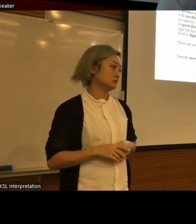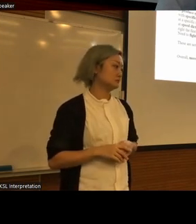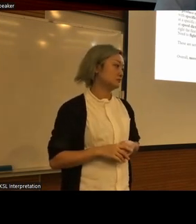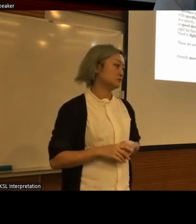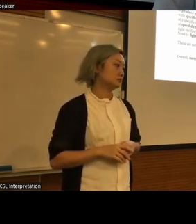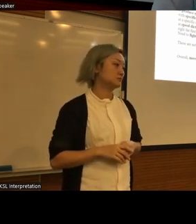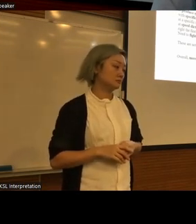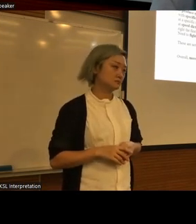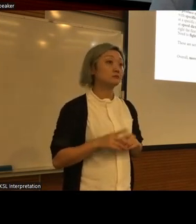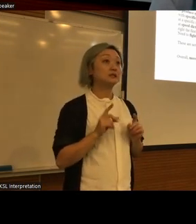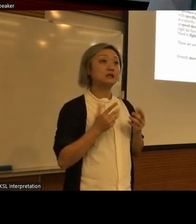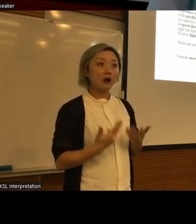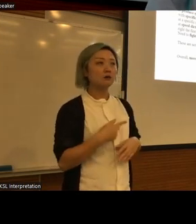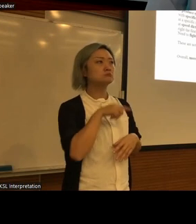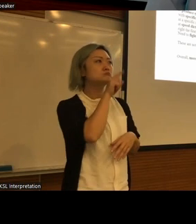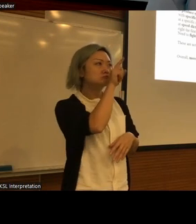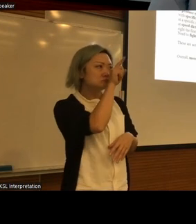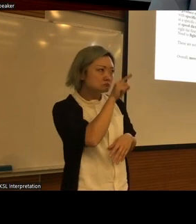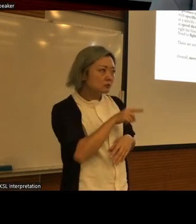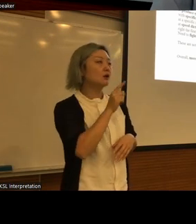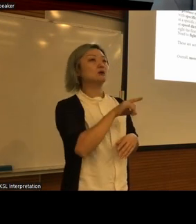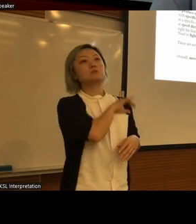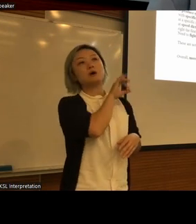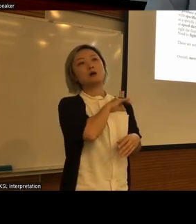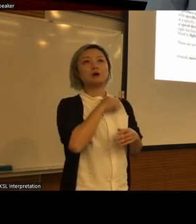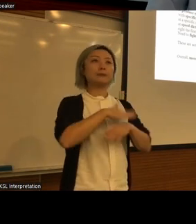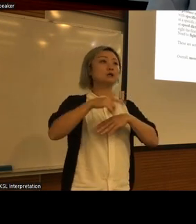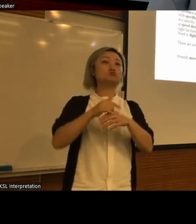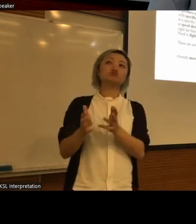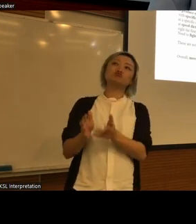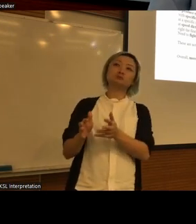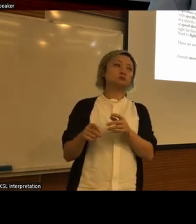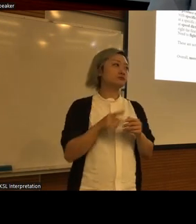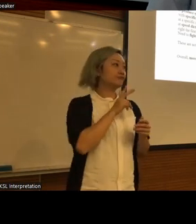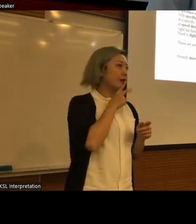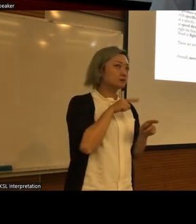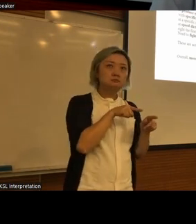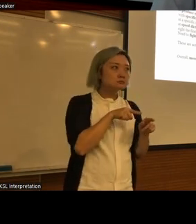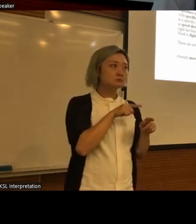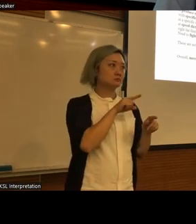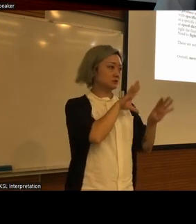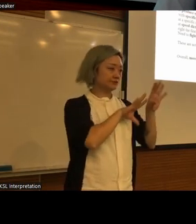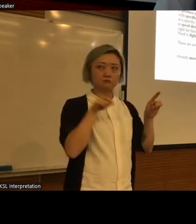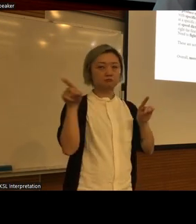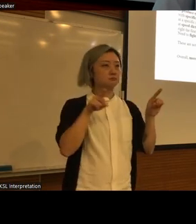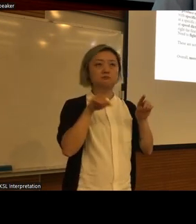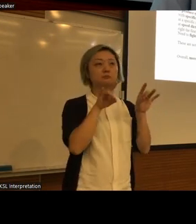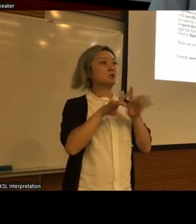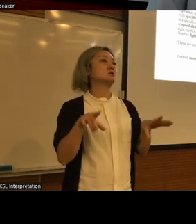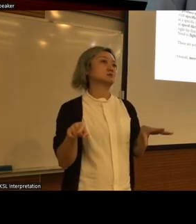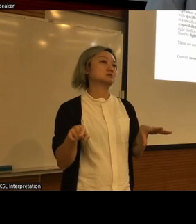So all these conditions are not usual in everyday verbal exchanges. Okay, so these